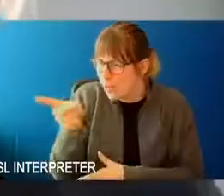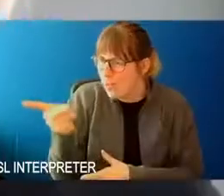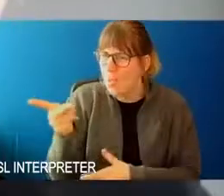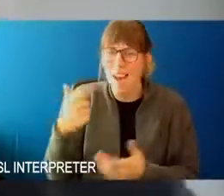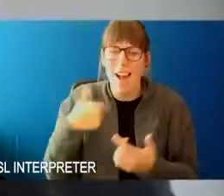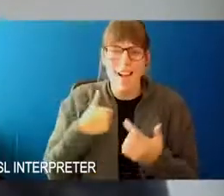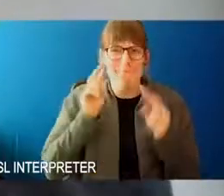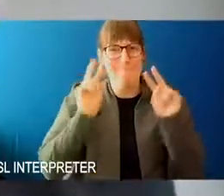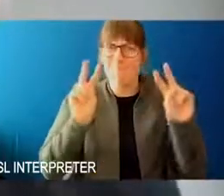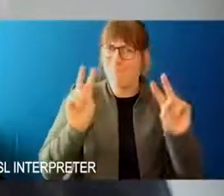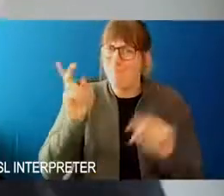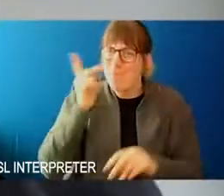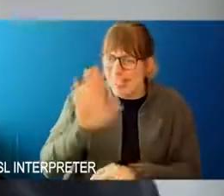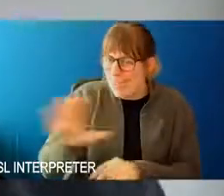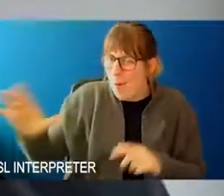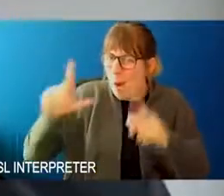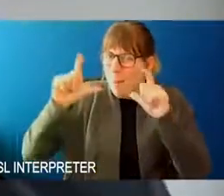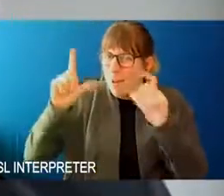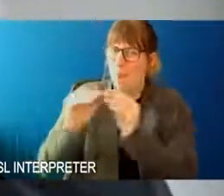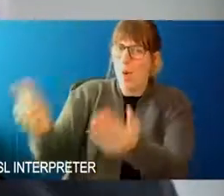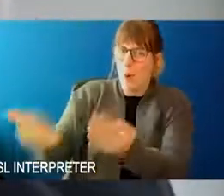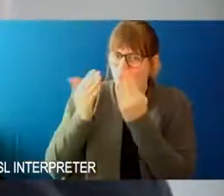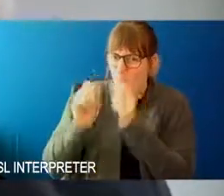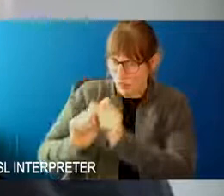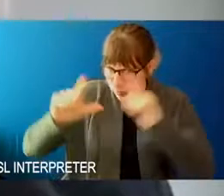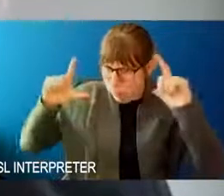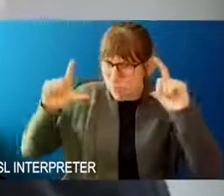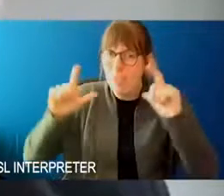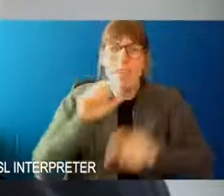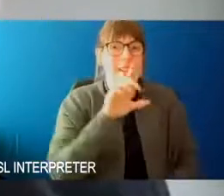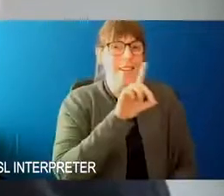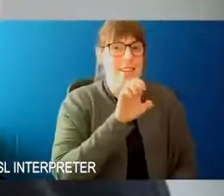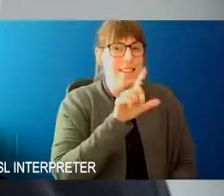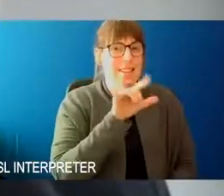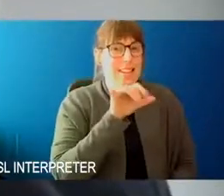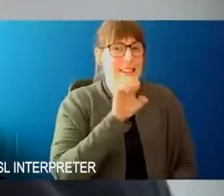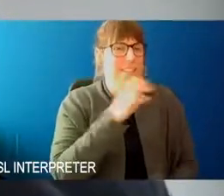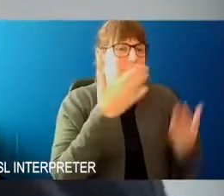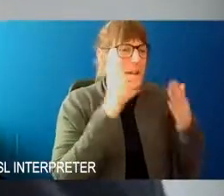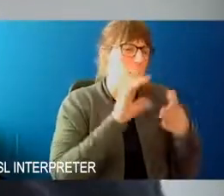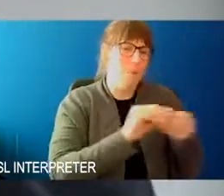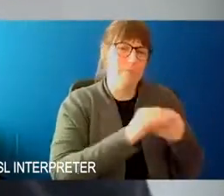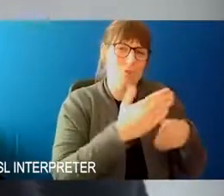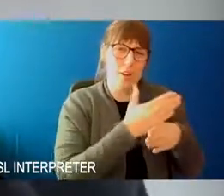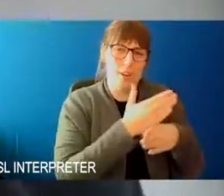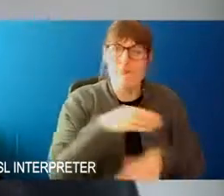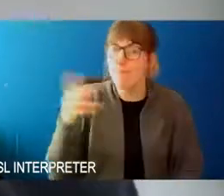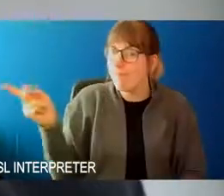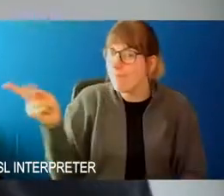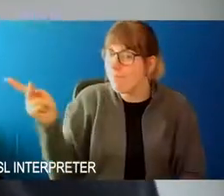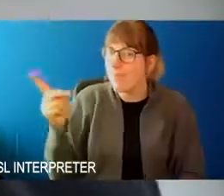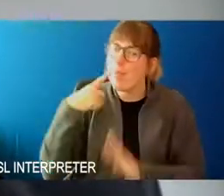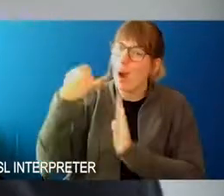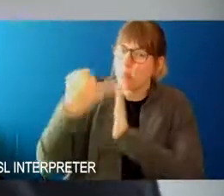Thank you so much, Liz and Aaron. I can't wait for an opportunity to see those pictures closer up. And Delyse, thank you